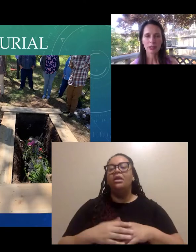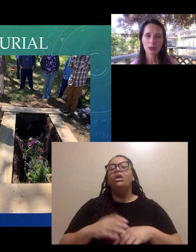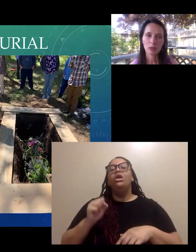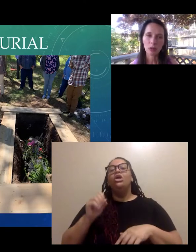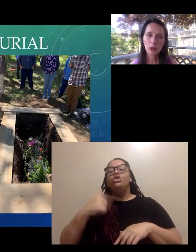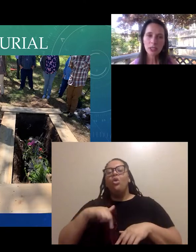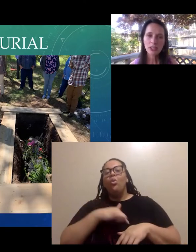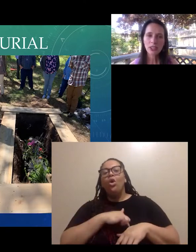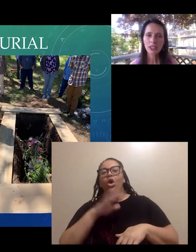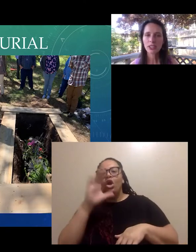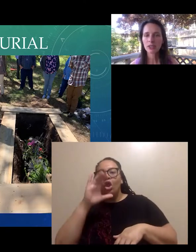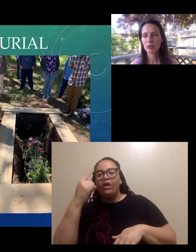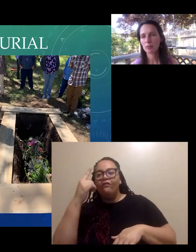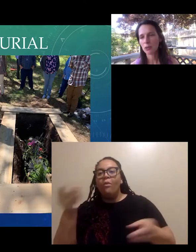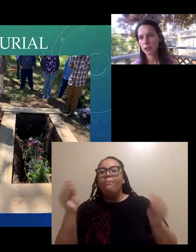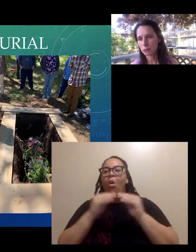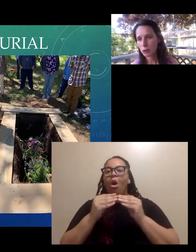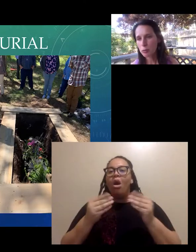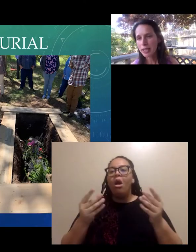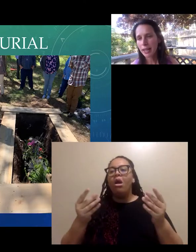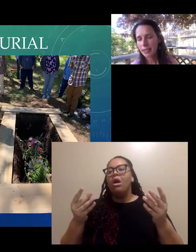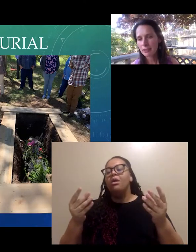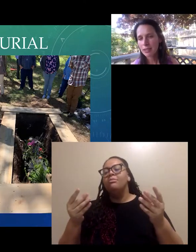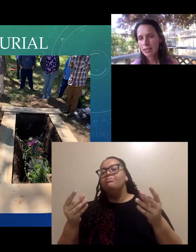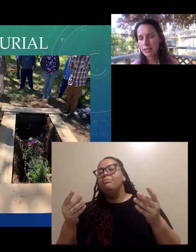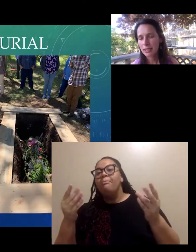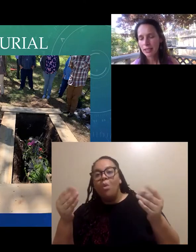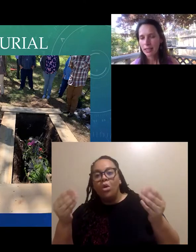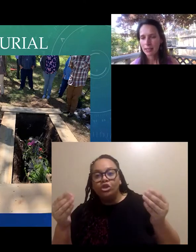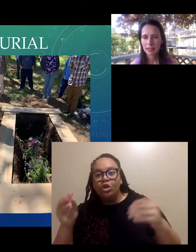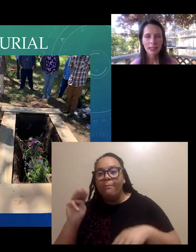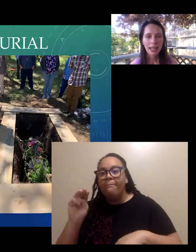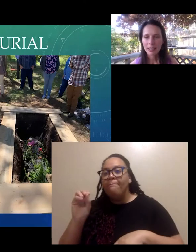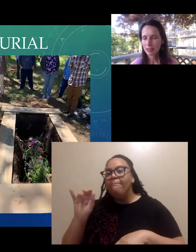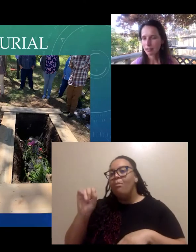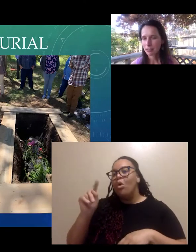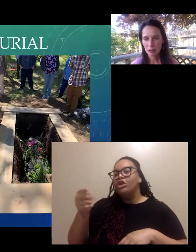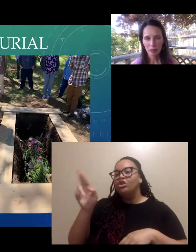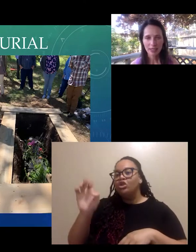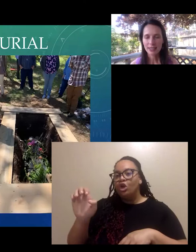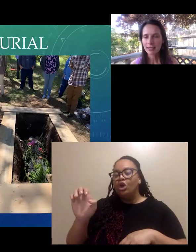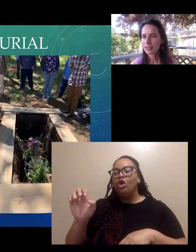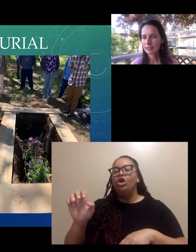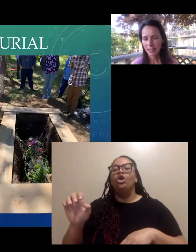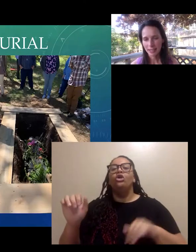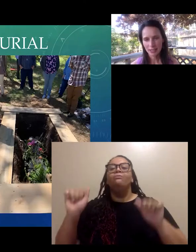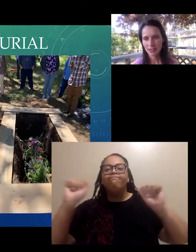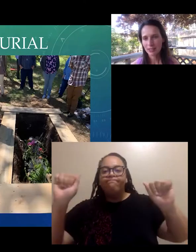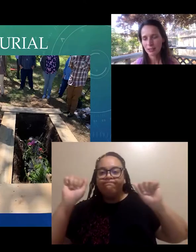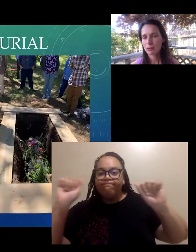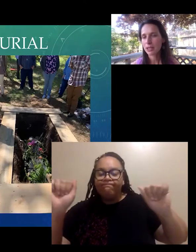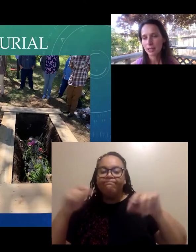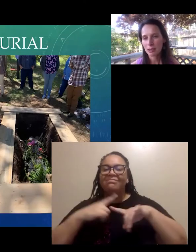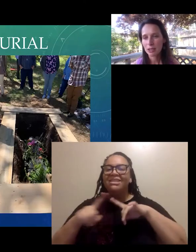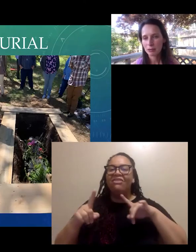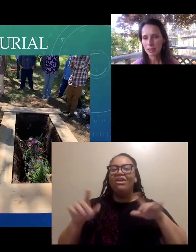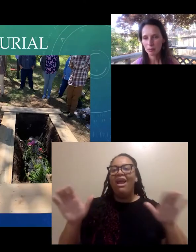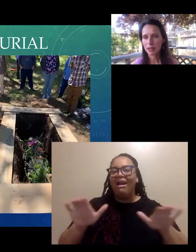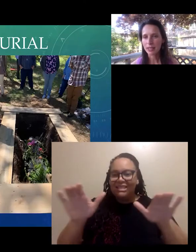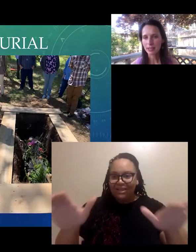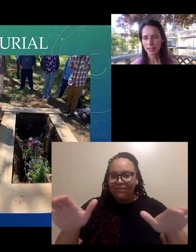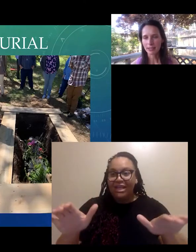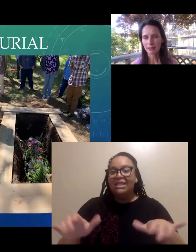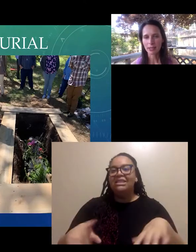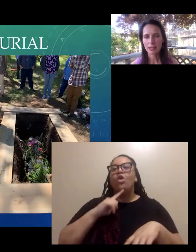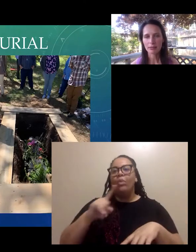for, you know, some more moisture, more aerobic activity, a lot of, you know, mycelial activity that are really going to be doing